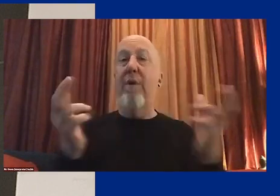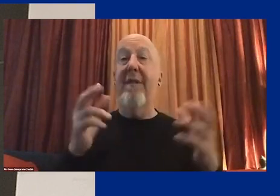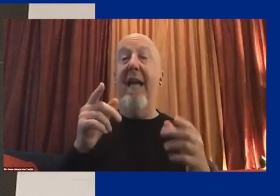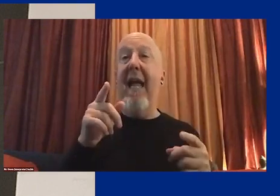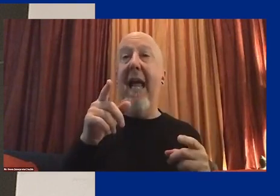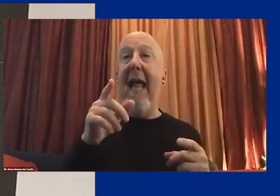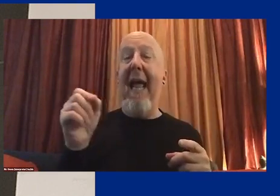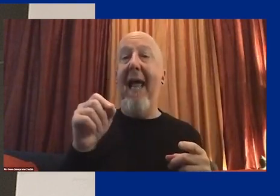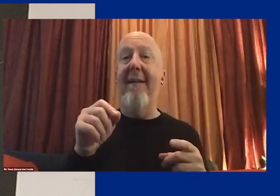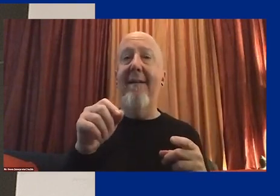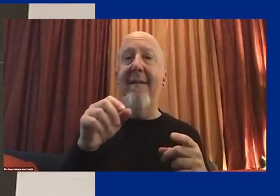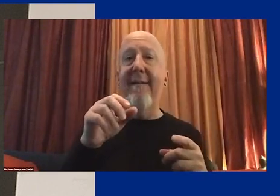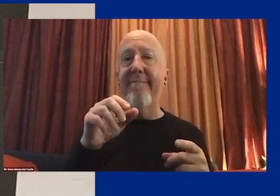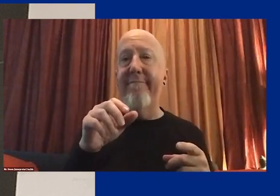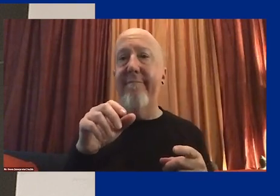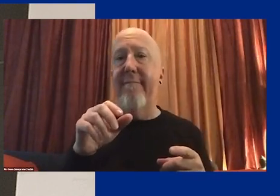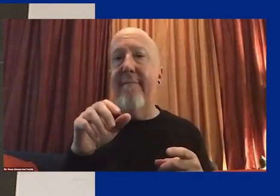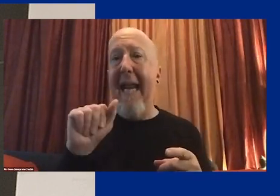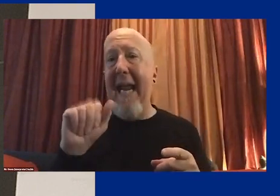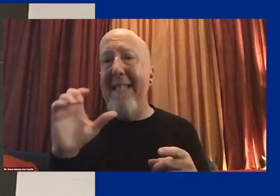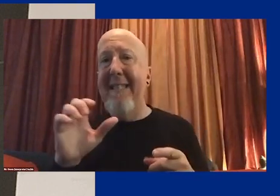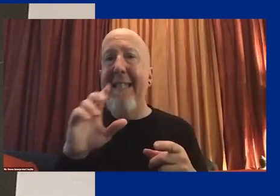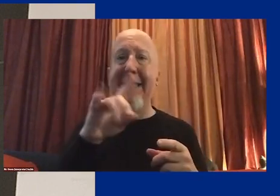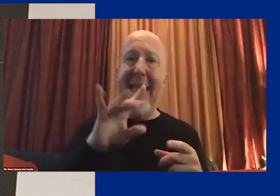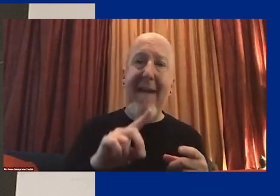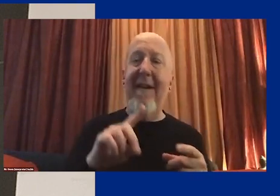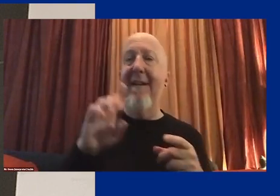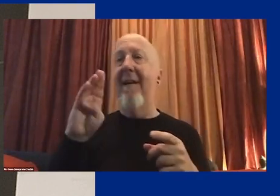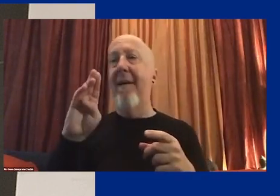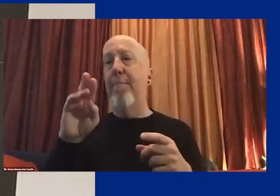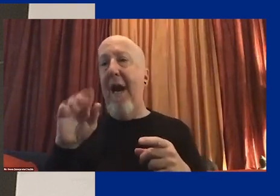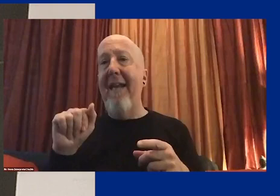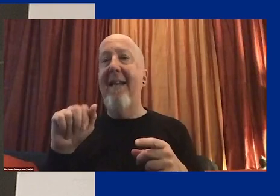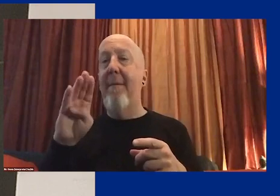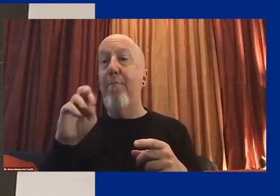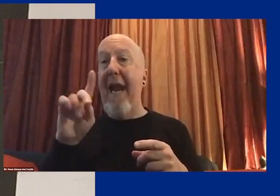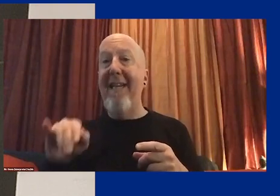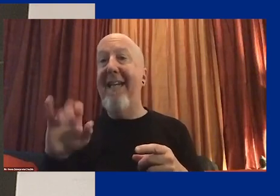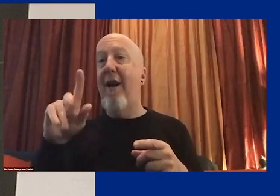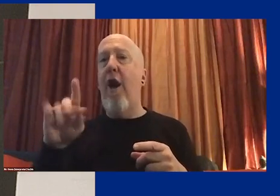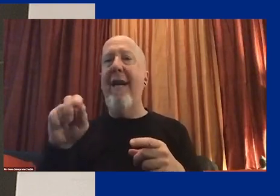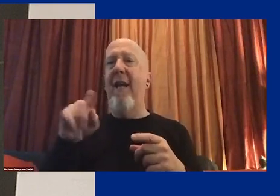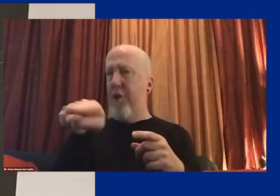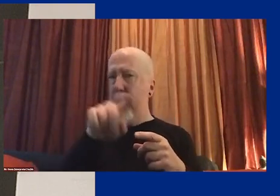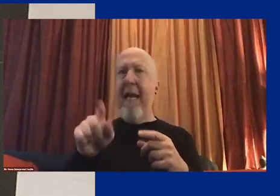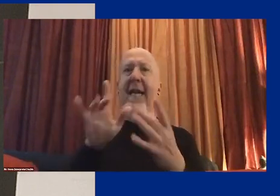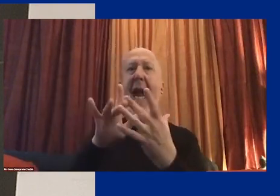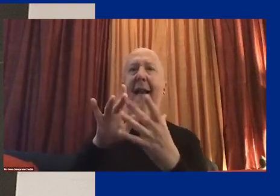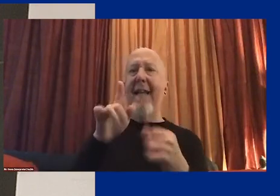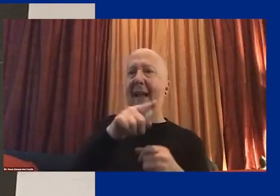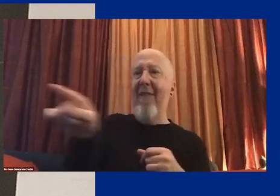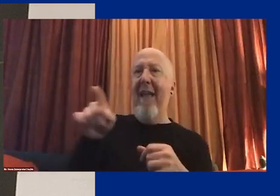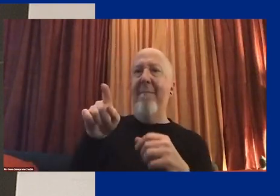AC and David and Brandy and Sandra and Claudia and the respective organizations for more assistance.